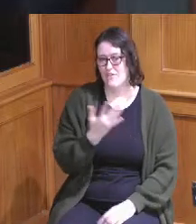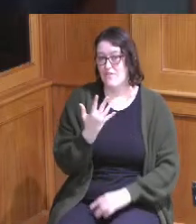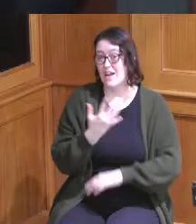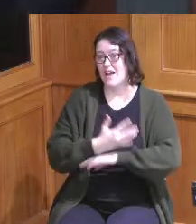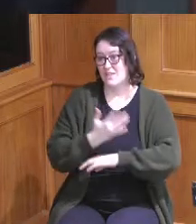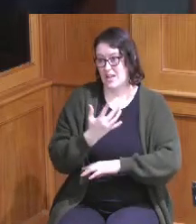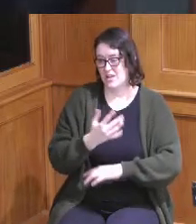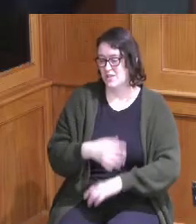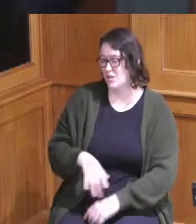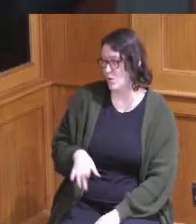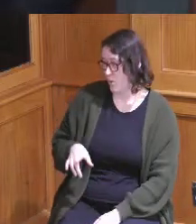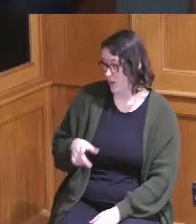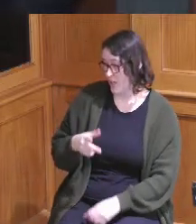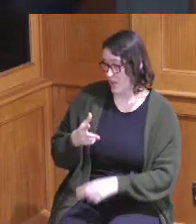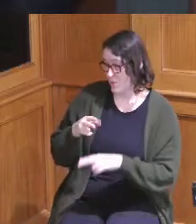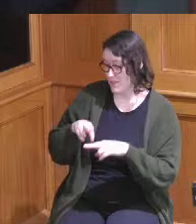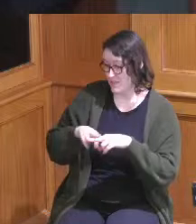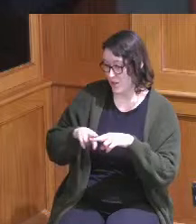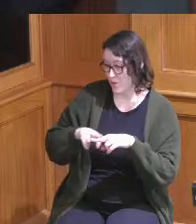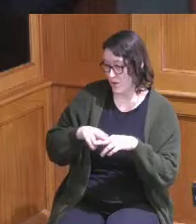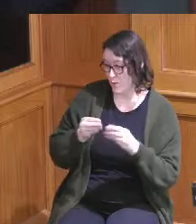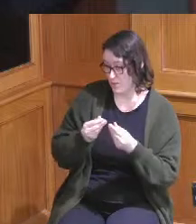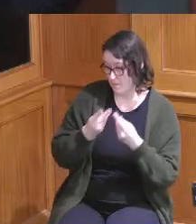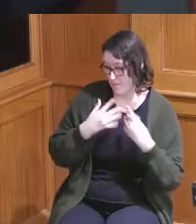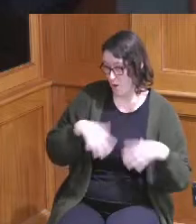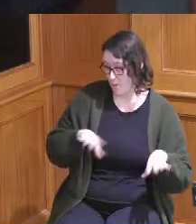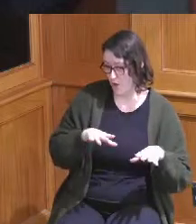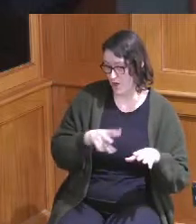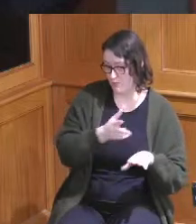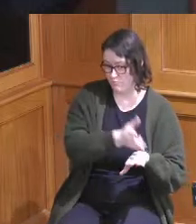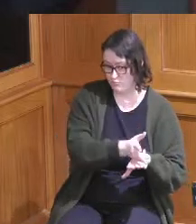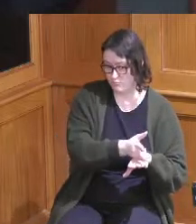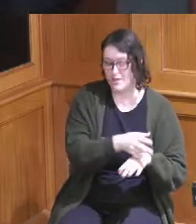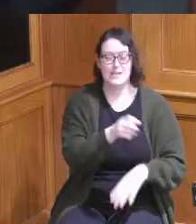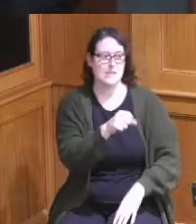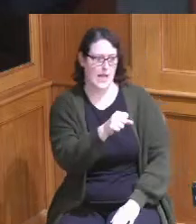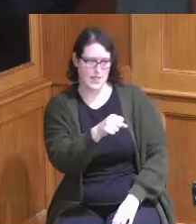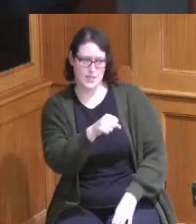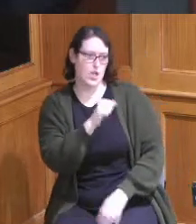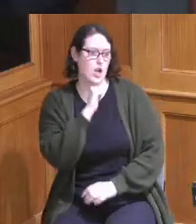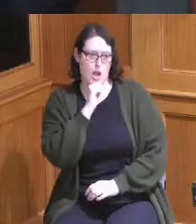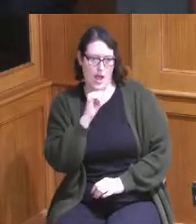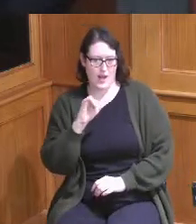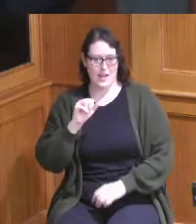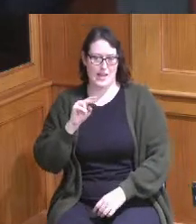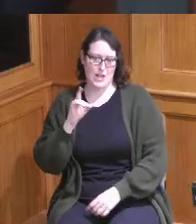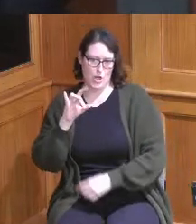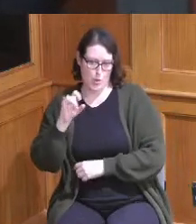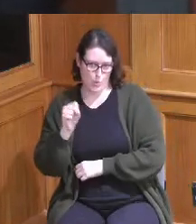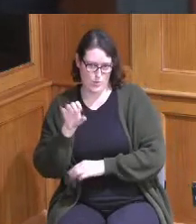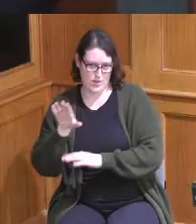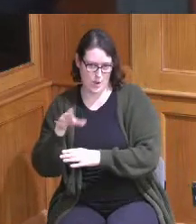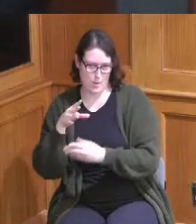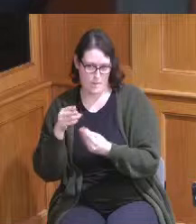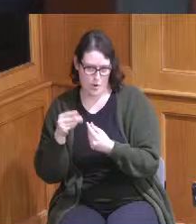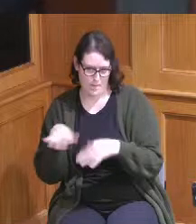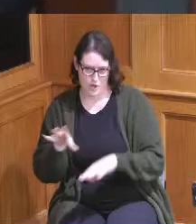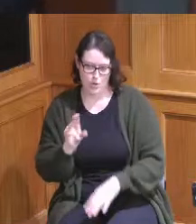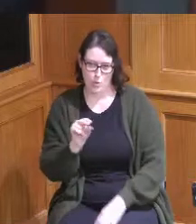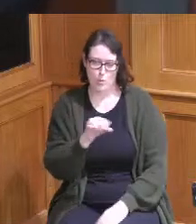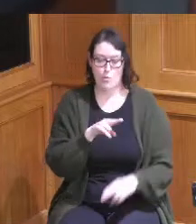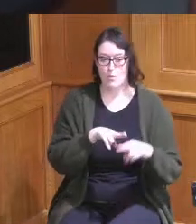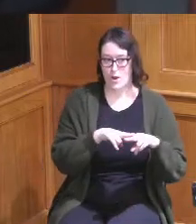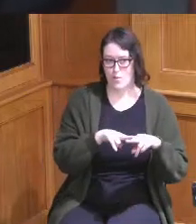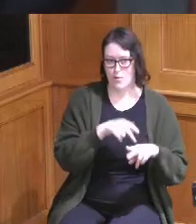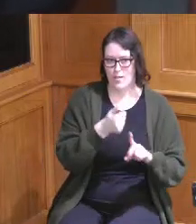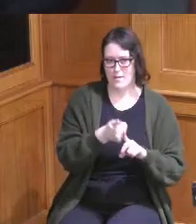So it sat on the railroad's property? Yes, on the railroad's property, not INEOS's property. Correct. Okay. Yeah, I was